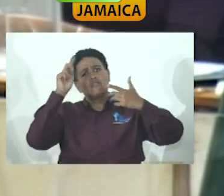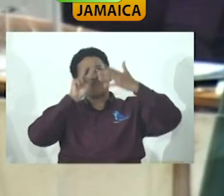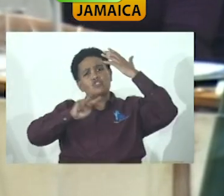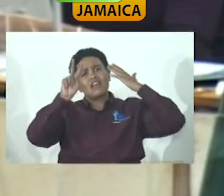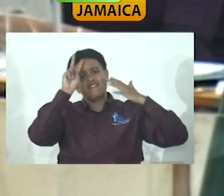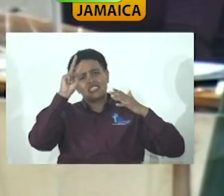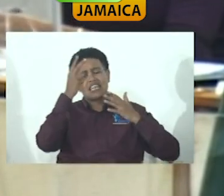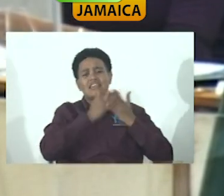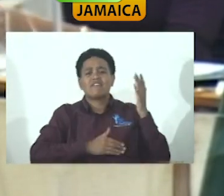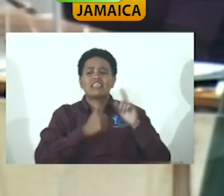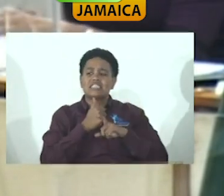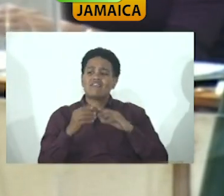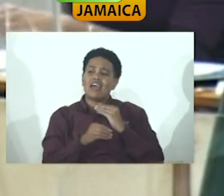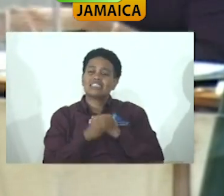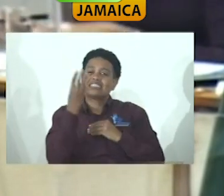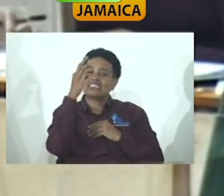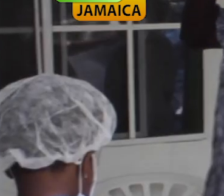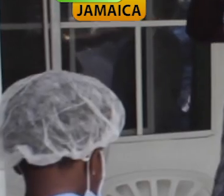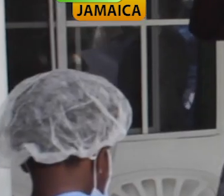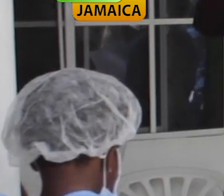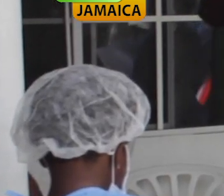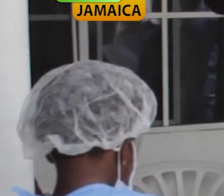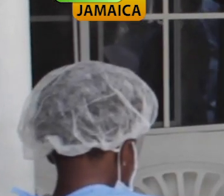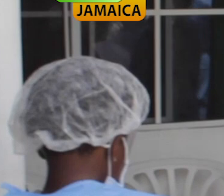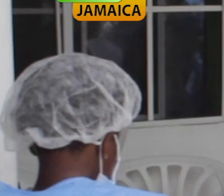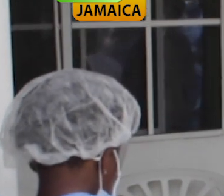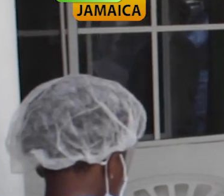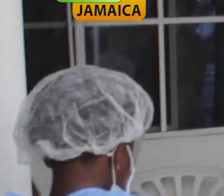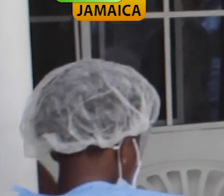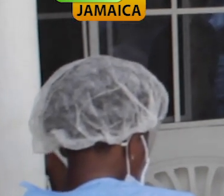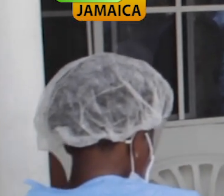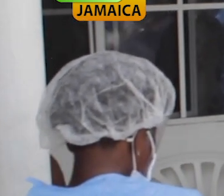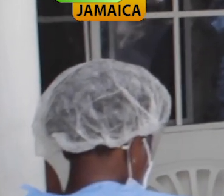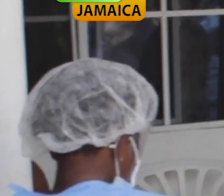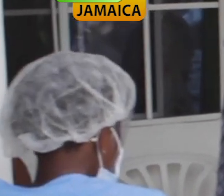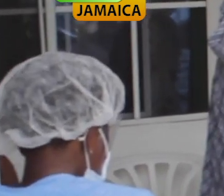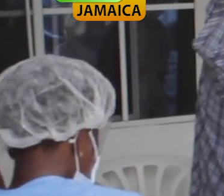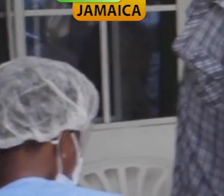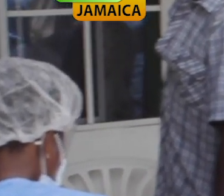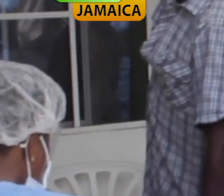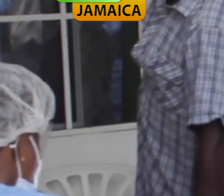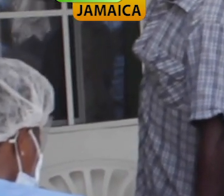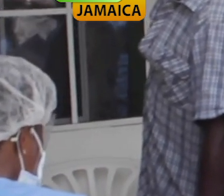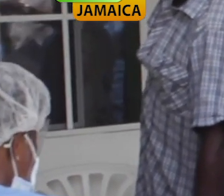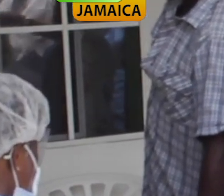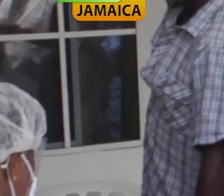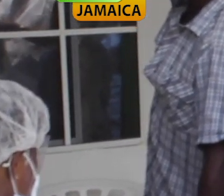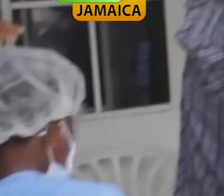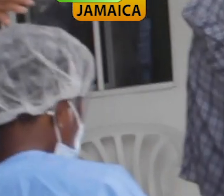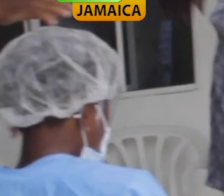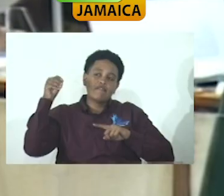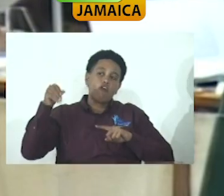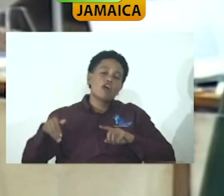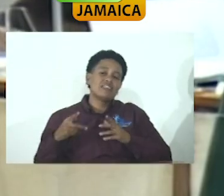is a further 16% of the population. He also spoke of plans for efficient distribution to targeted